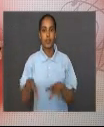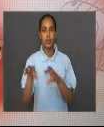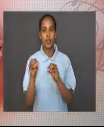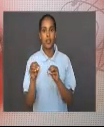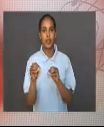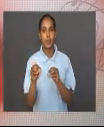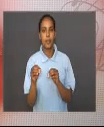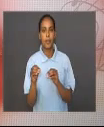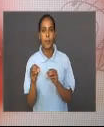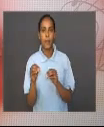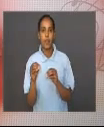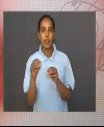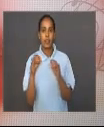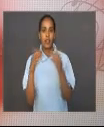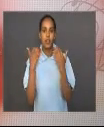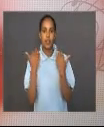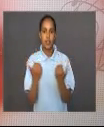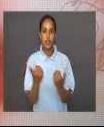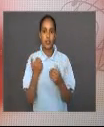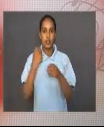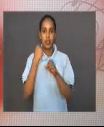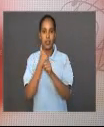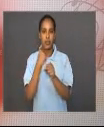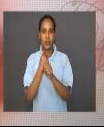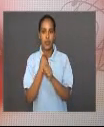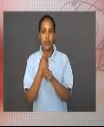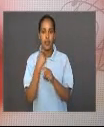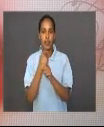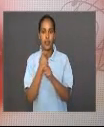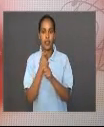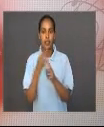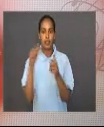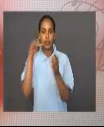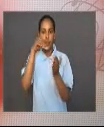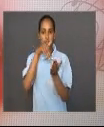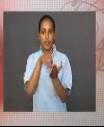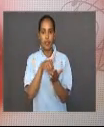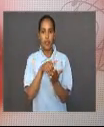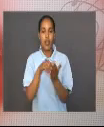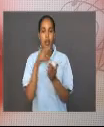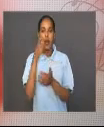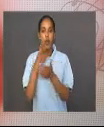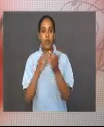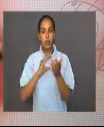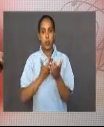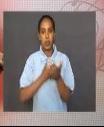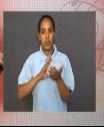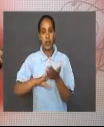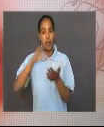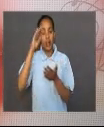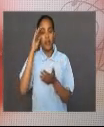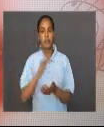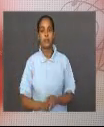Students, let us do an activity to review what we have just